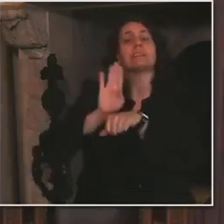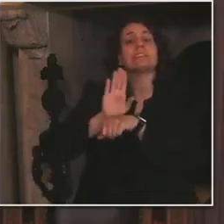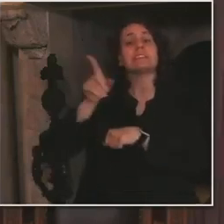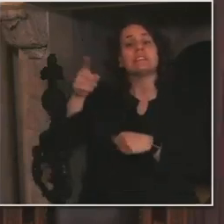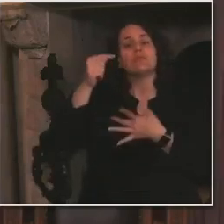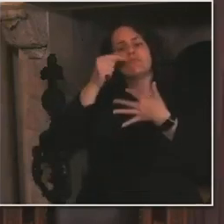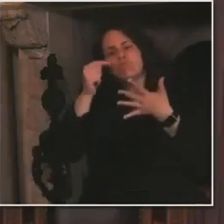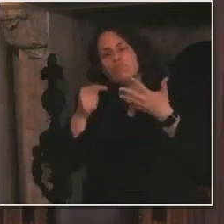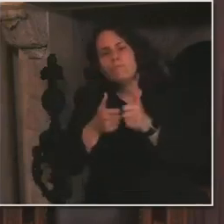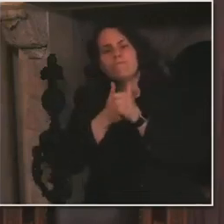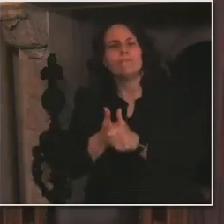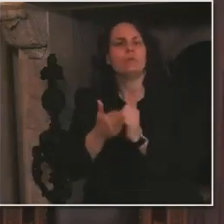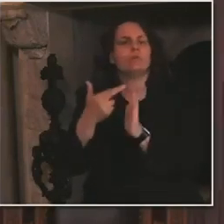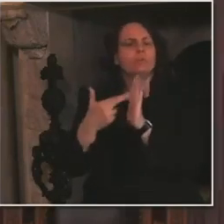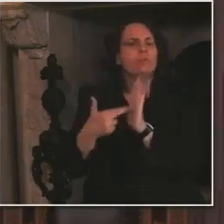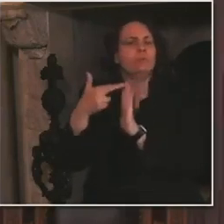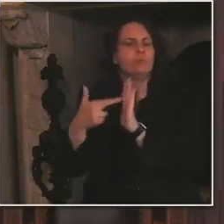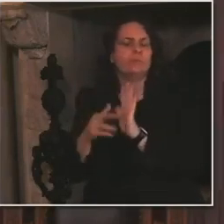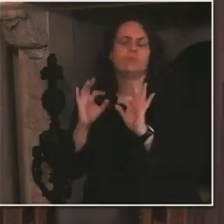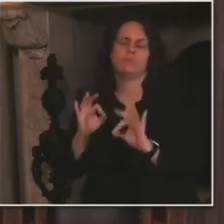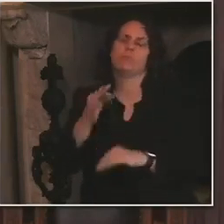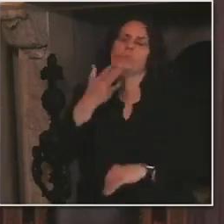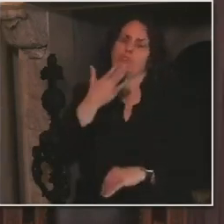on. That is critically important for us.